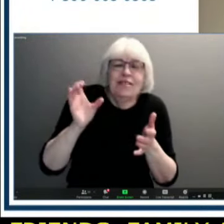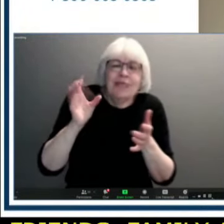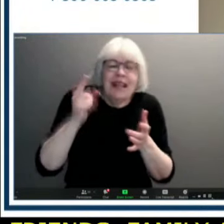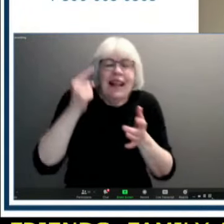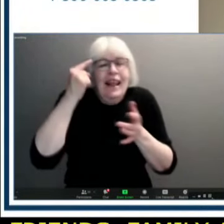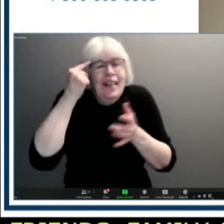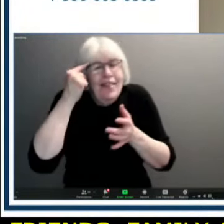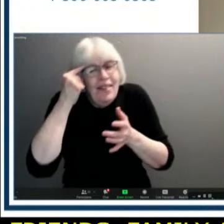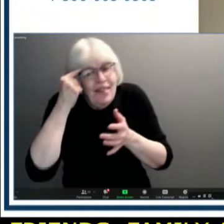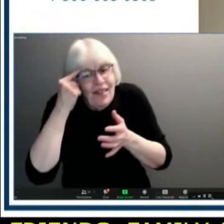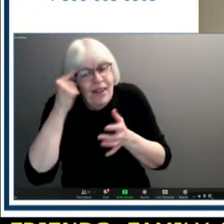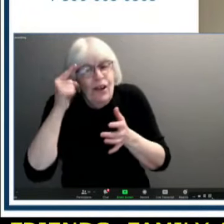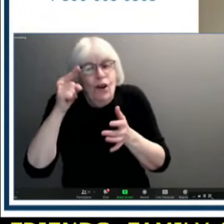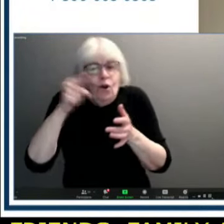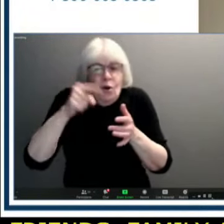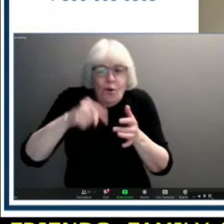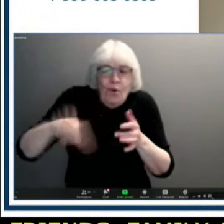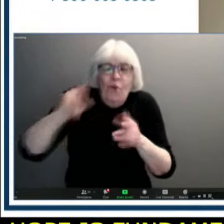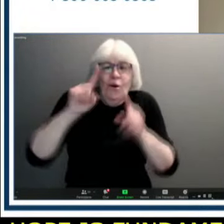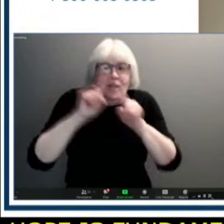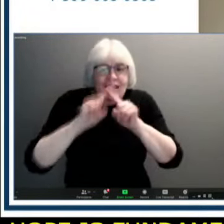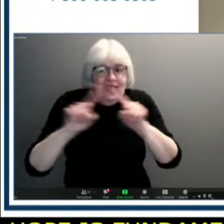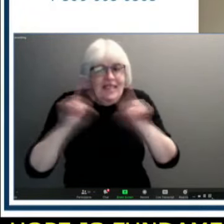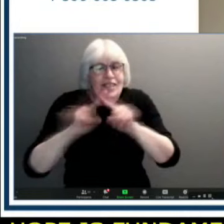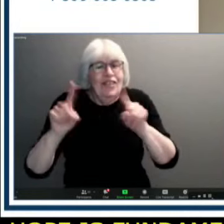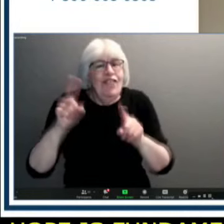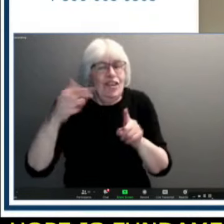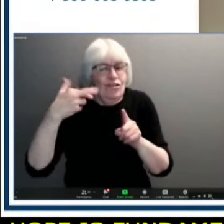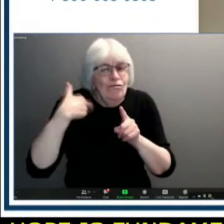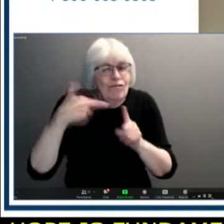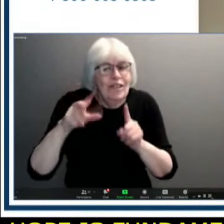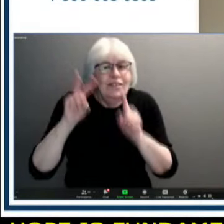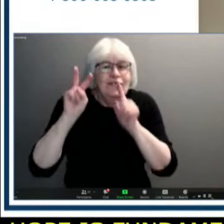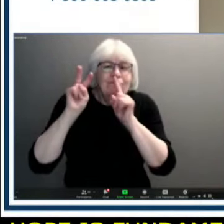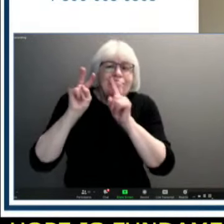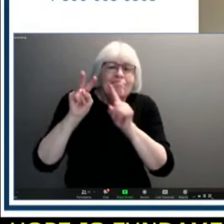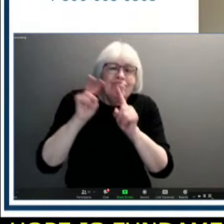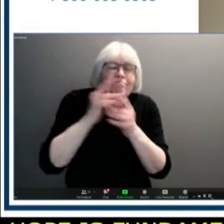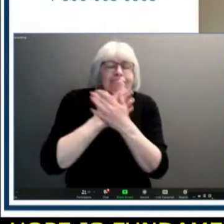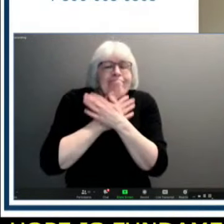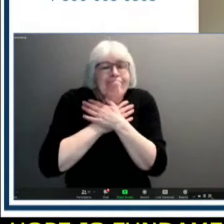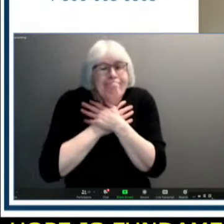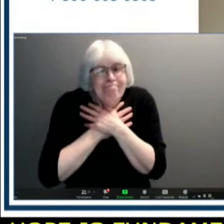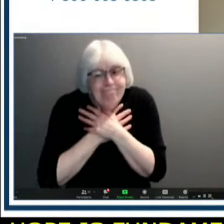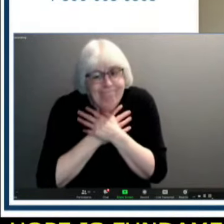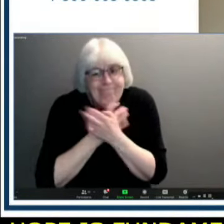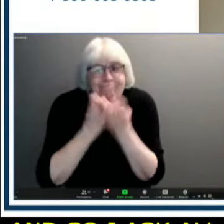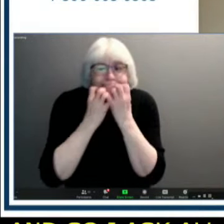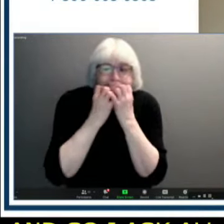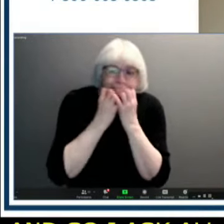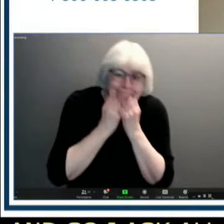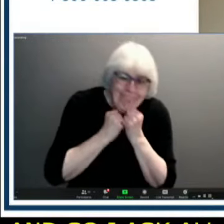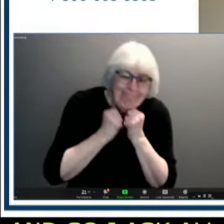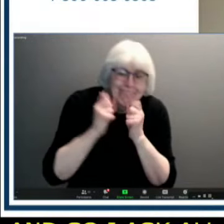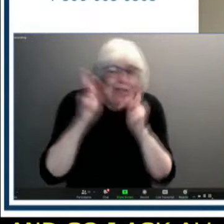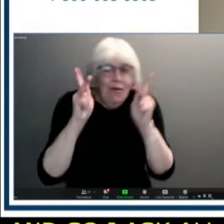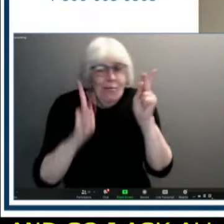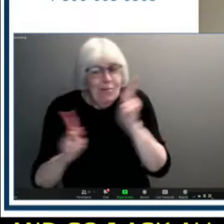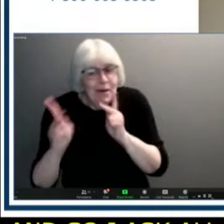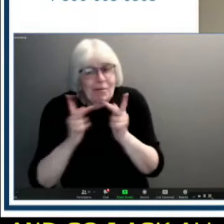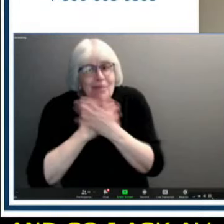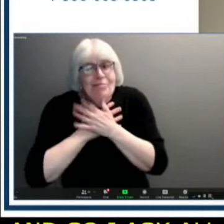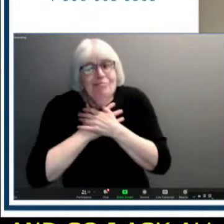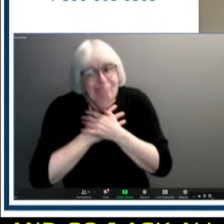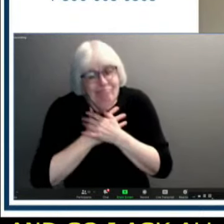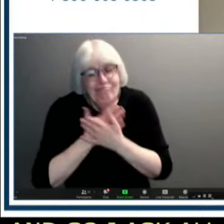beliefs to keep your hope and your love for one another. Care for one another, be kind to one another, support